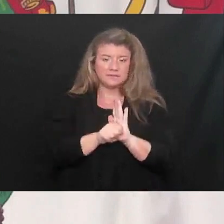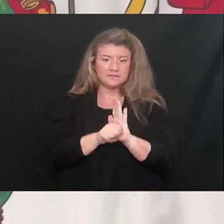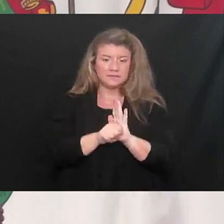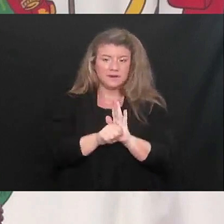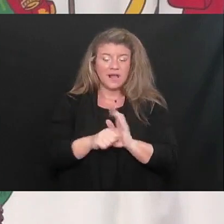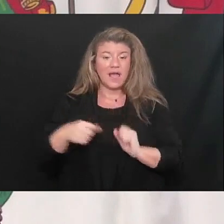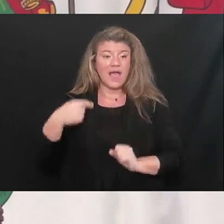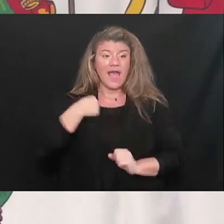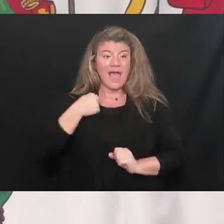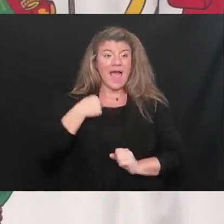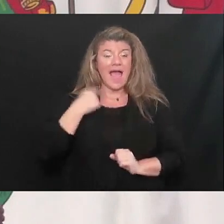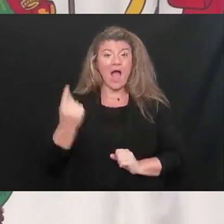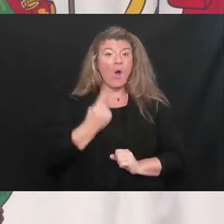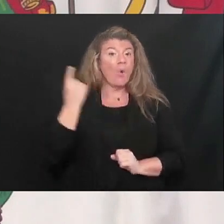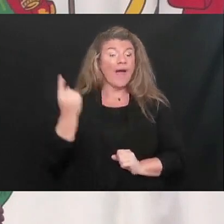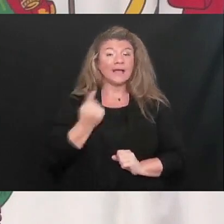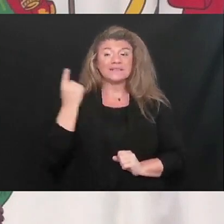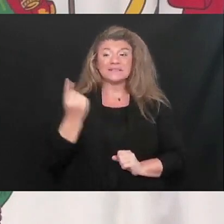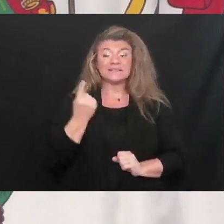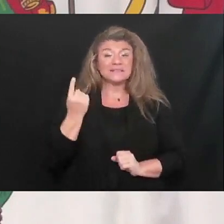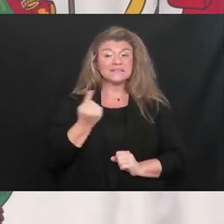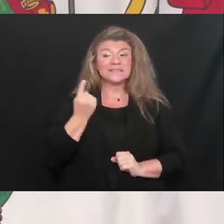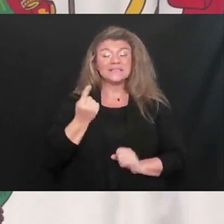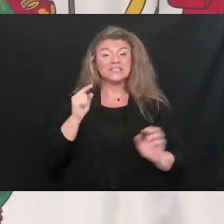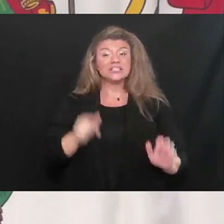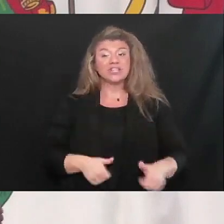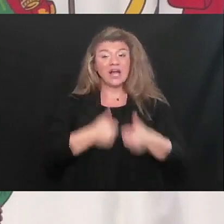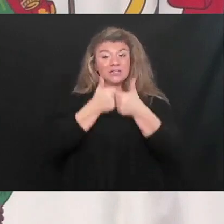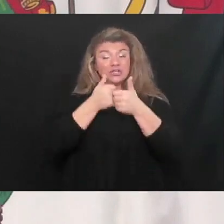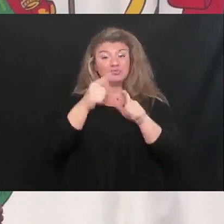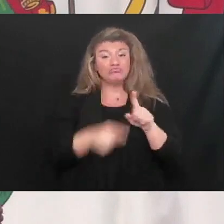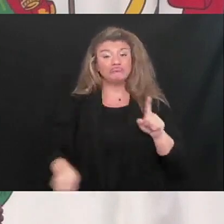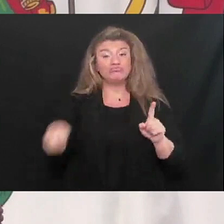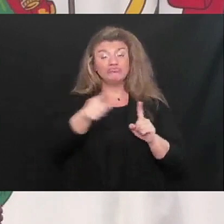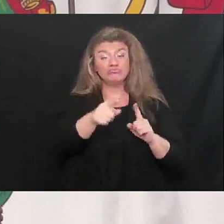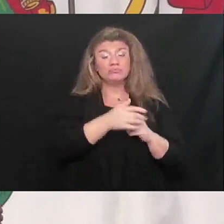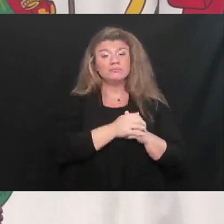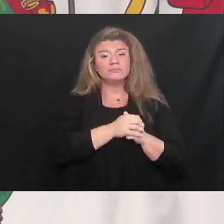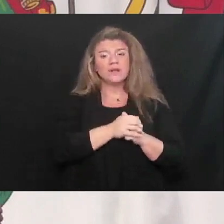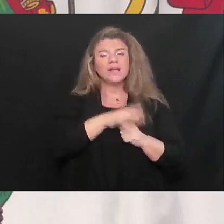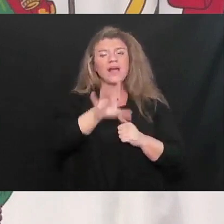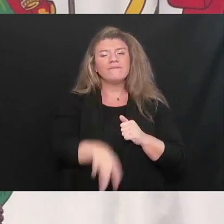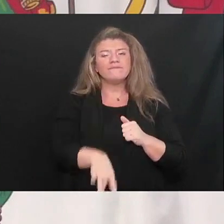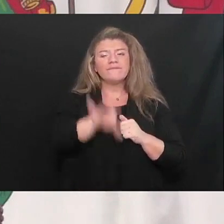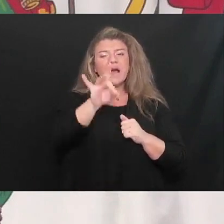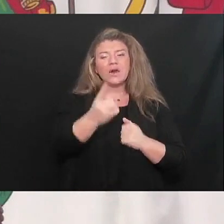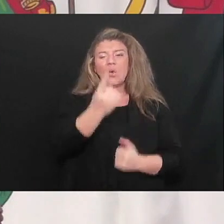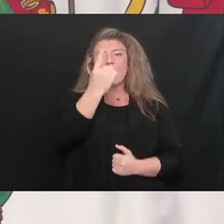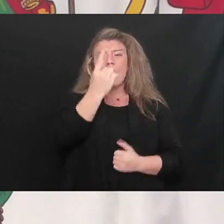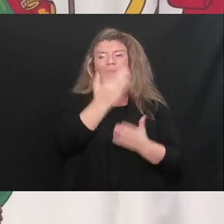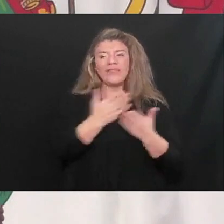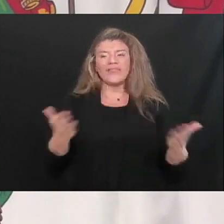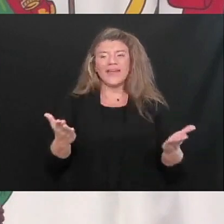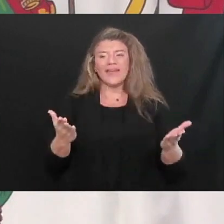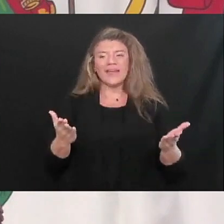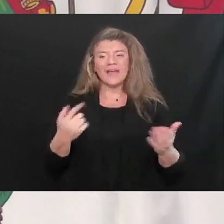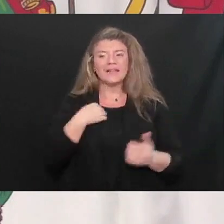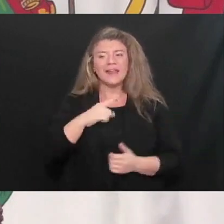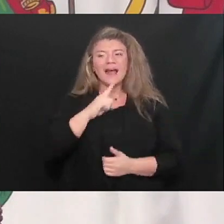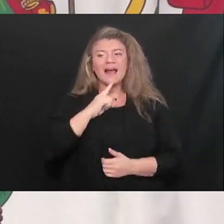I would always challenge you. Find one thing that I've really